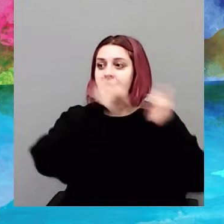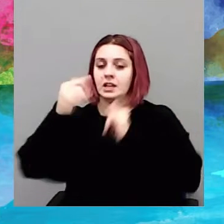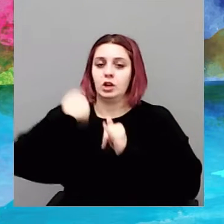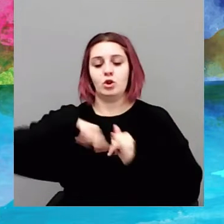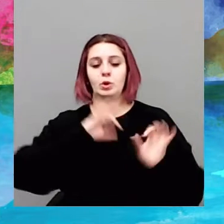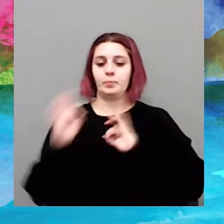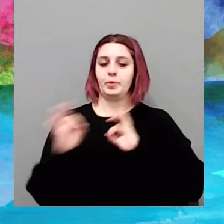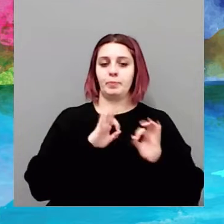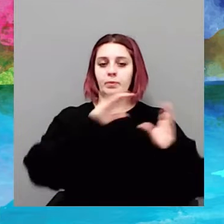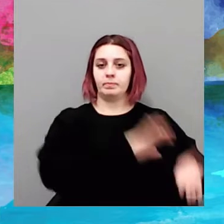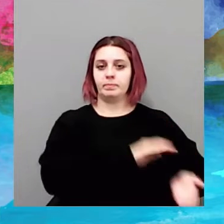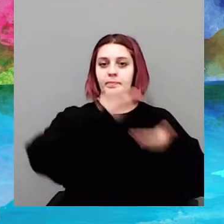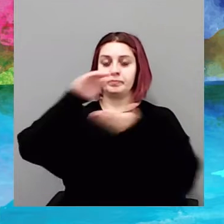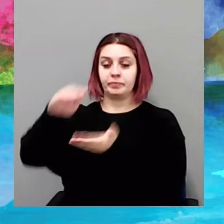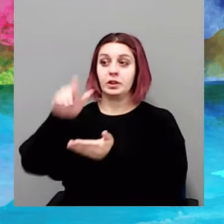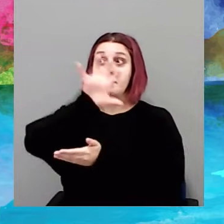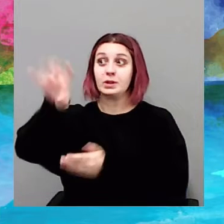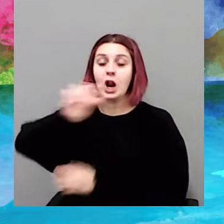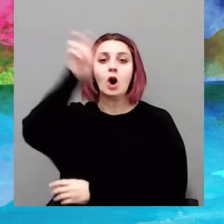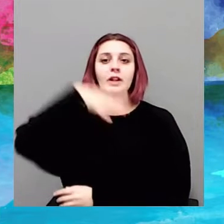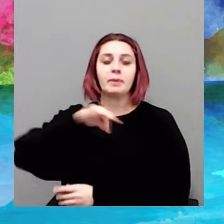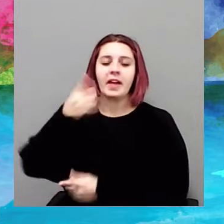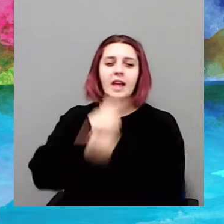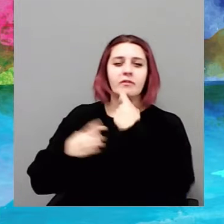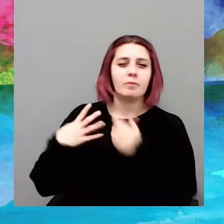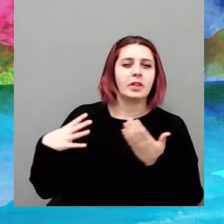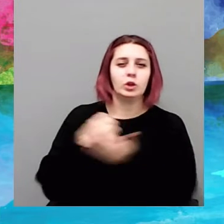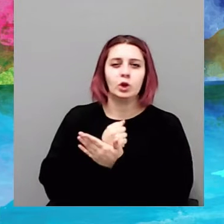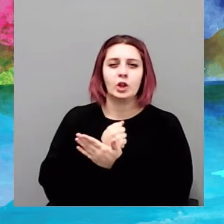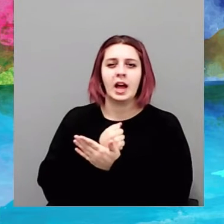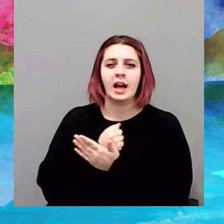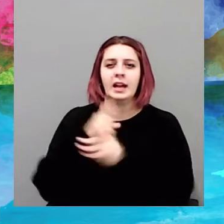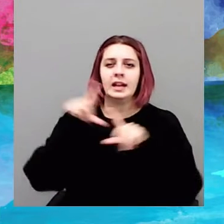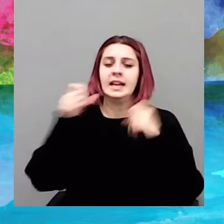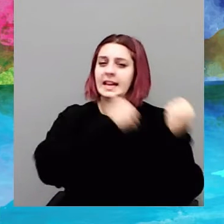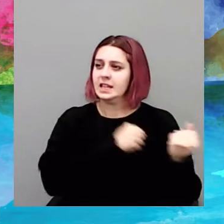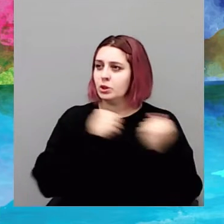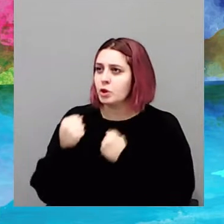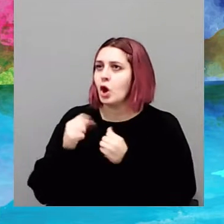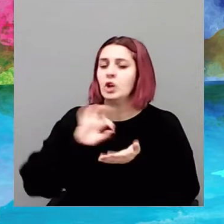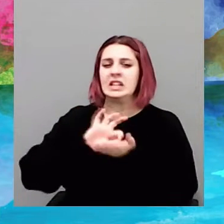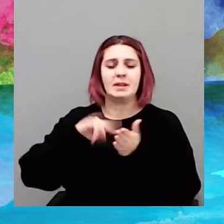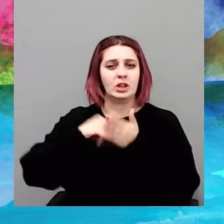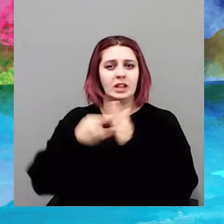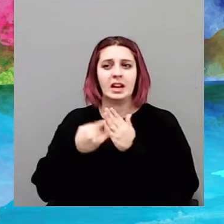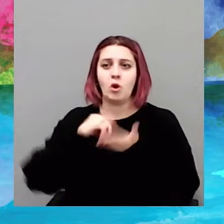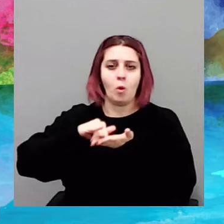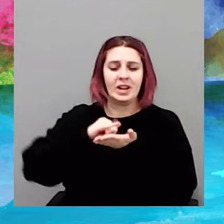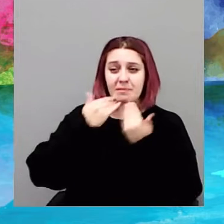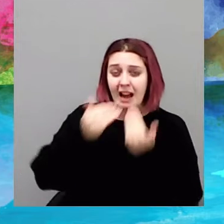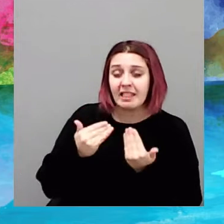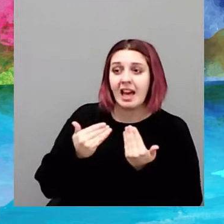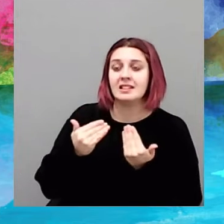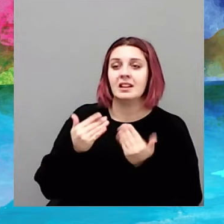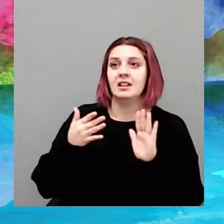from their home to the final destination. And we provide the people in the destination country with all